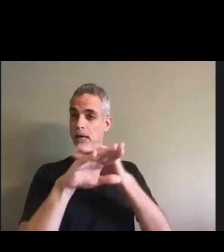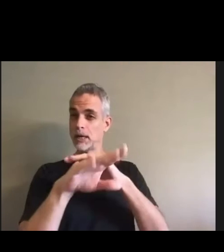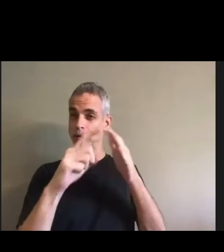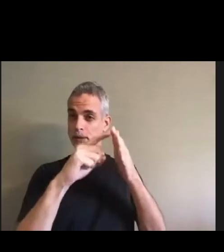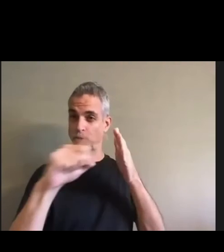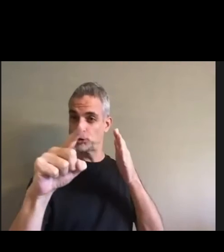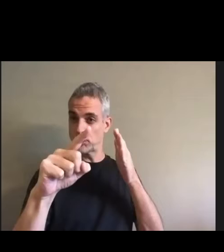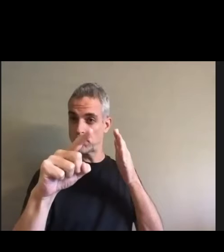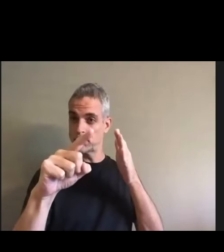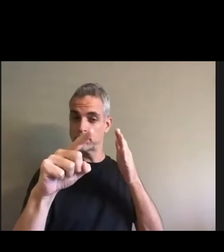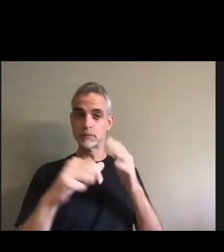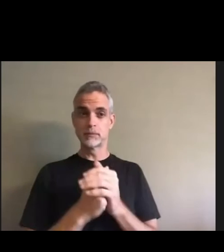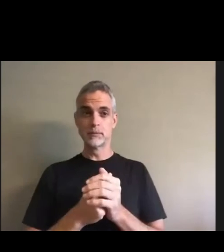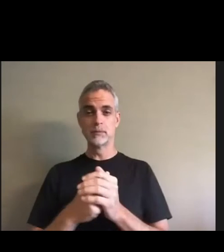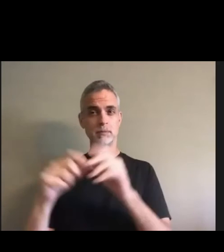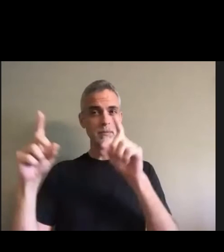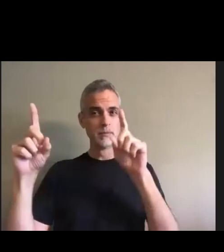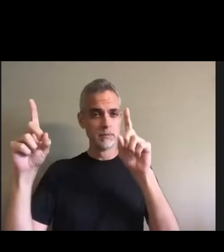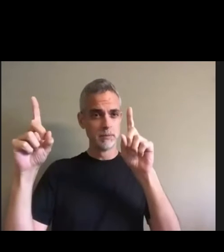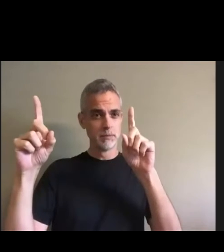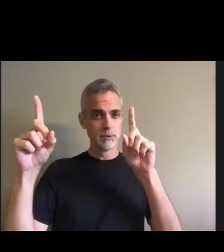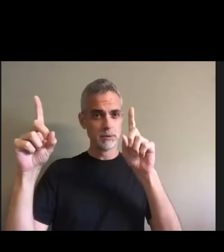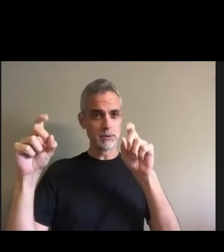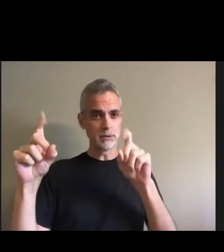okay? Access check.